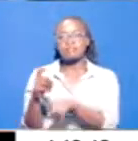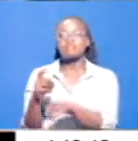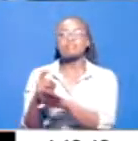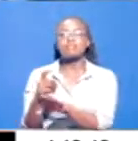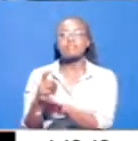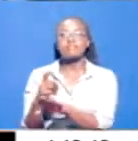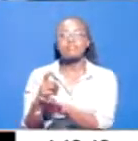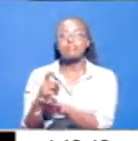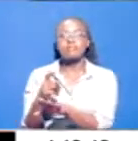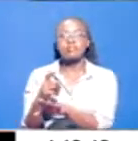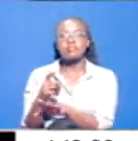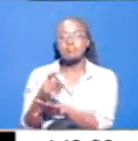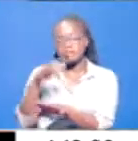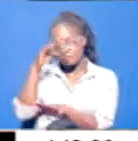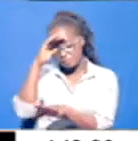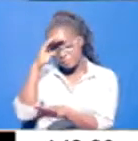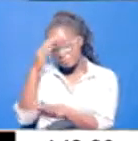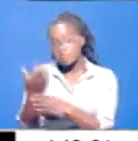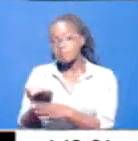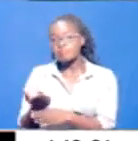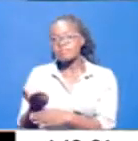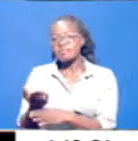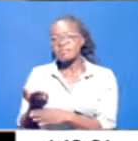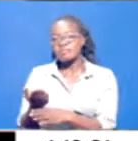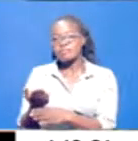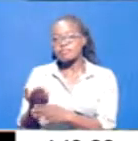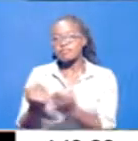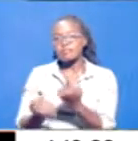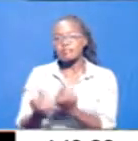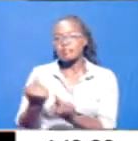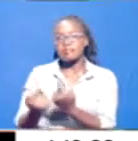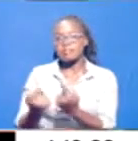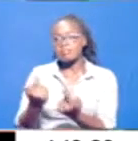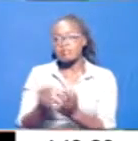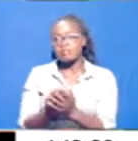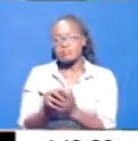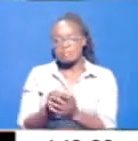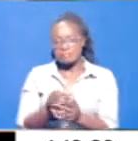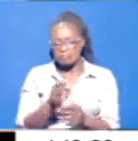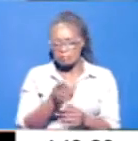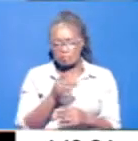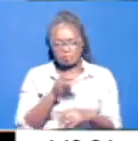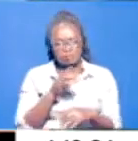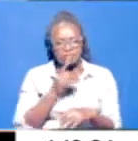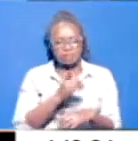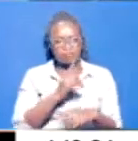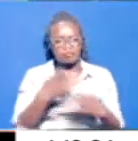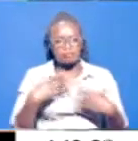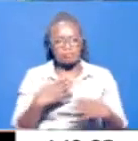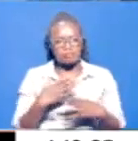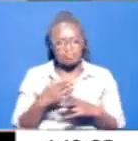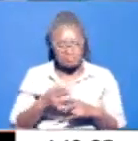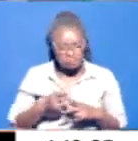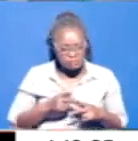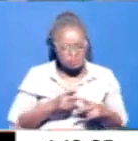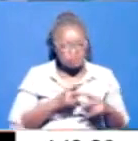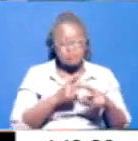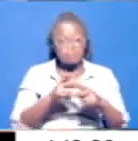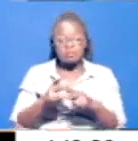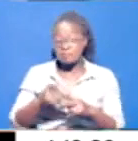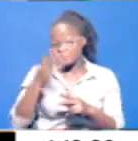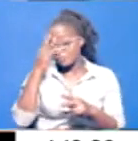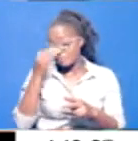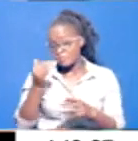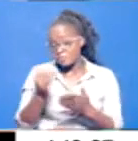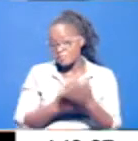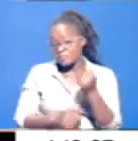pombe inatengenezwa. Waweru called on area residents to be cautious of the liquor they were taking, noting that some may be